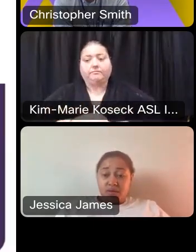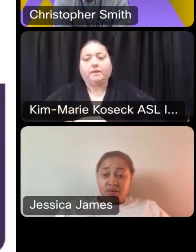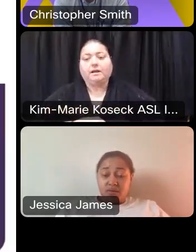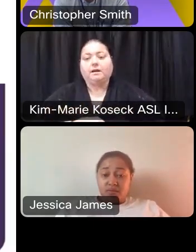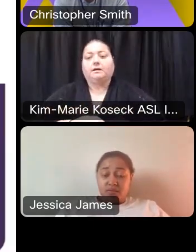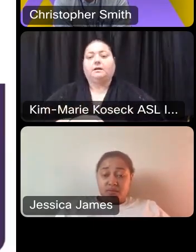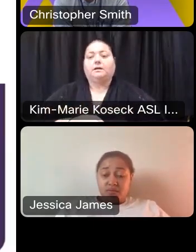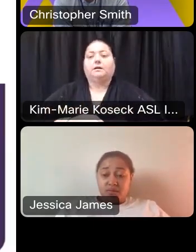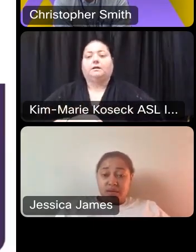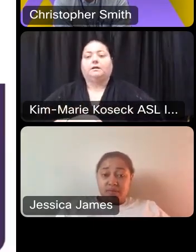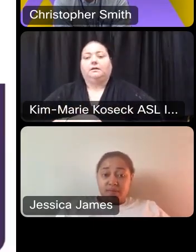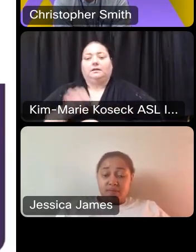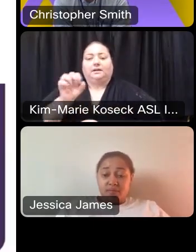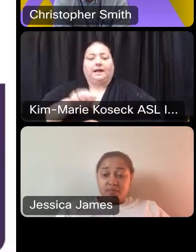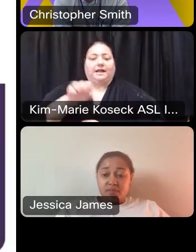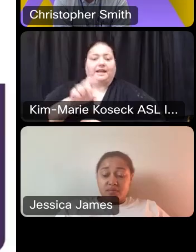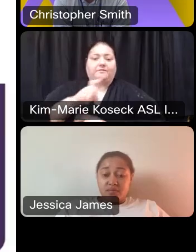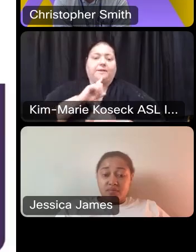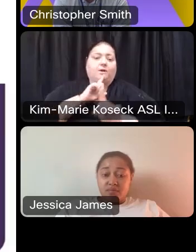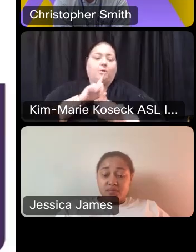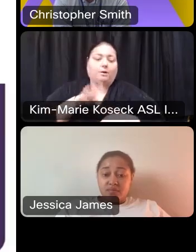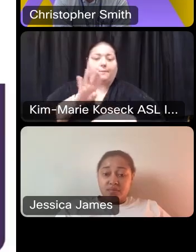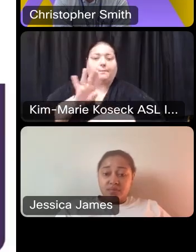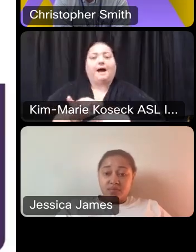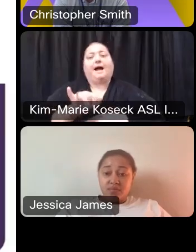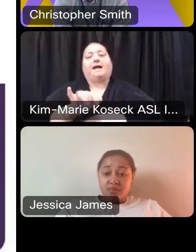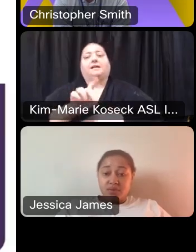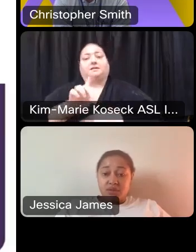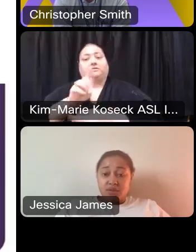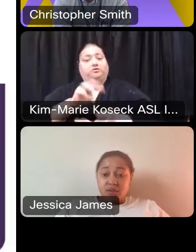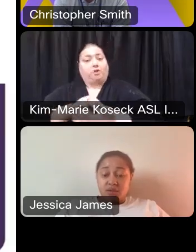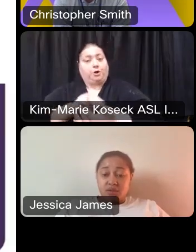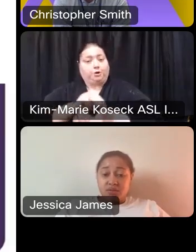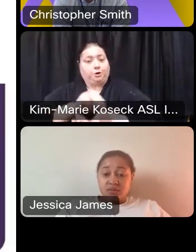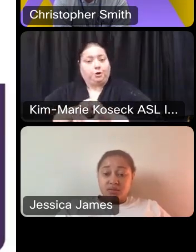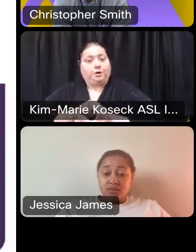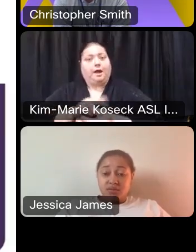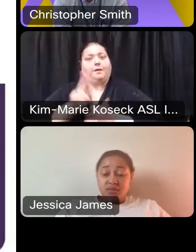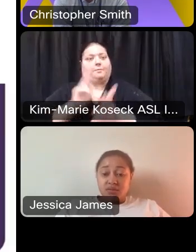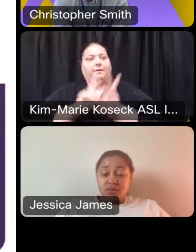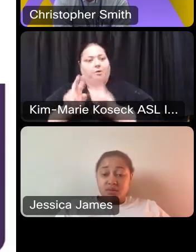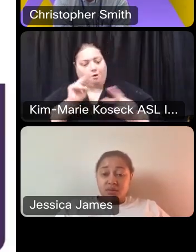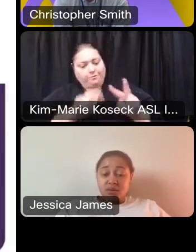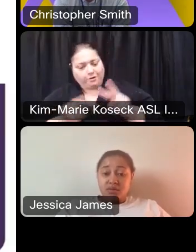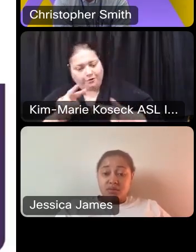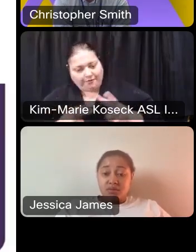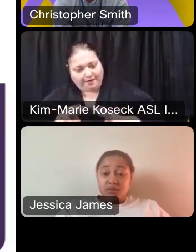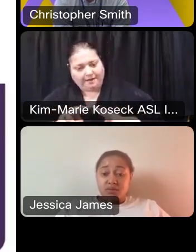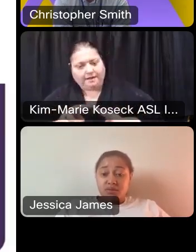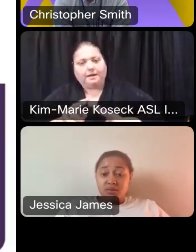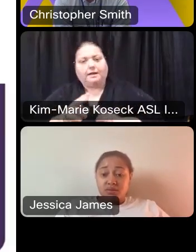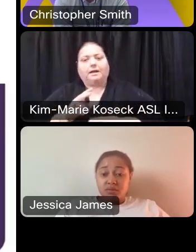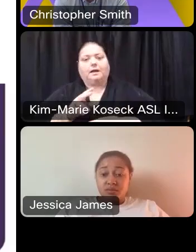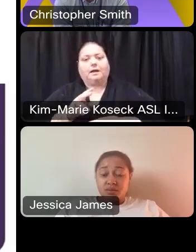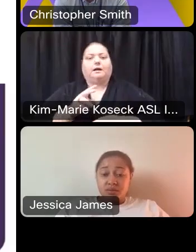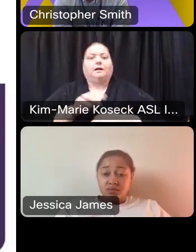So they have to be ordered by a doctor. There have to be people who are observing. People are taken out as